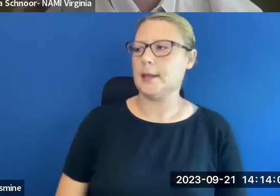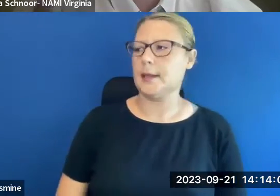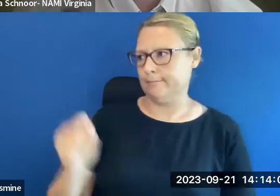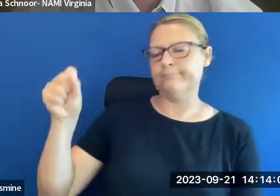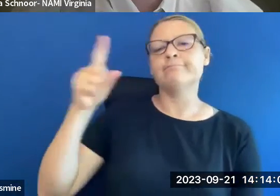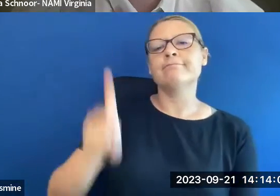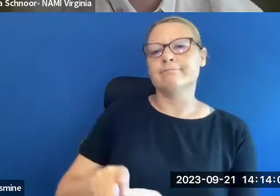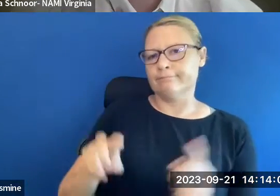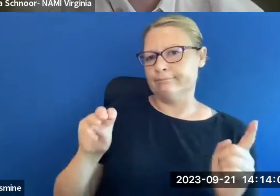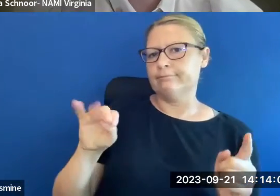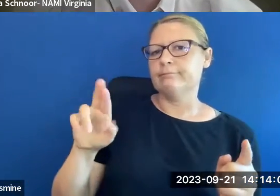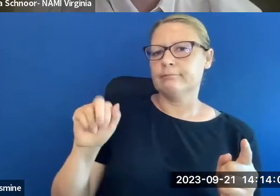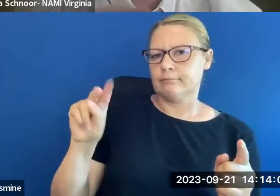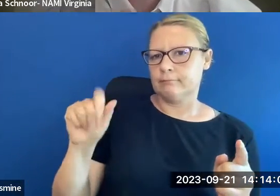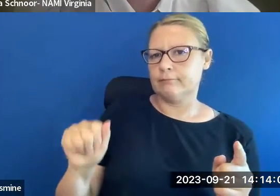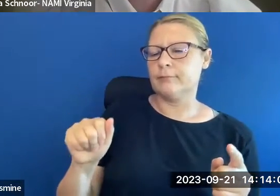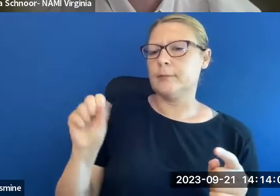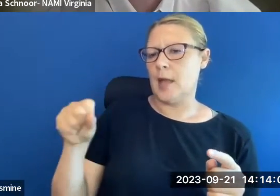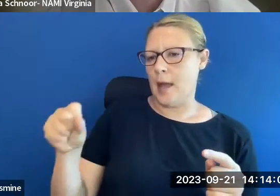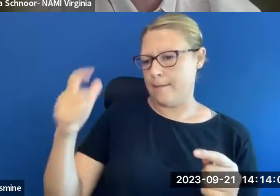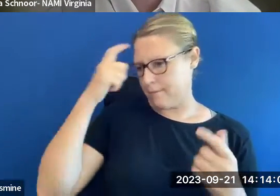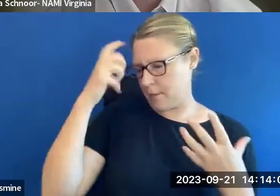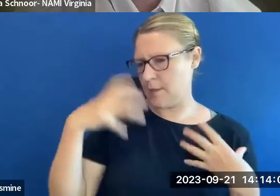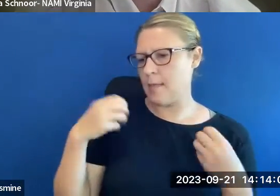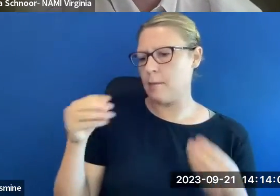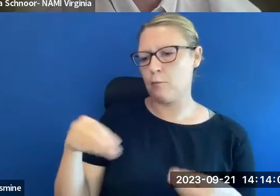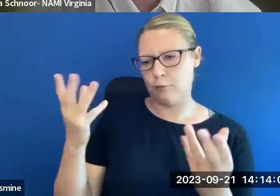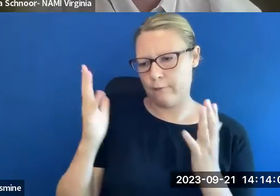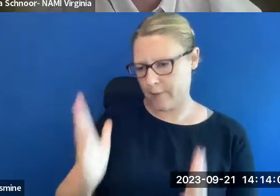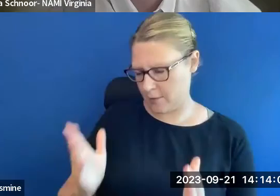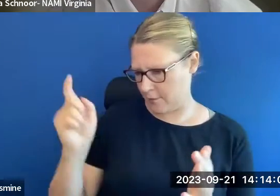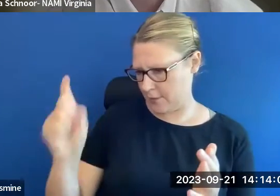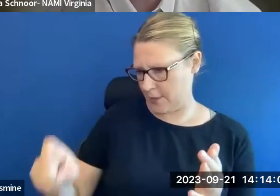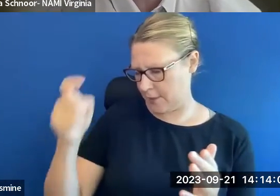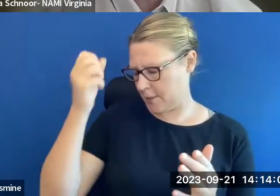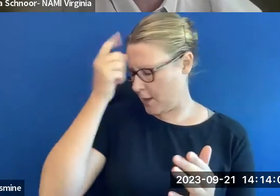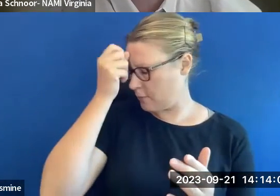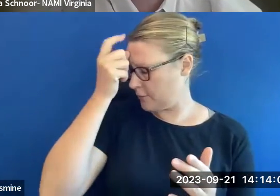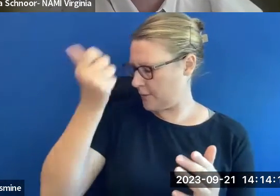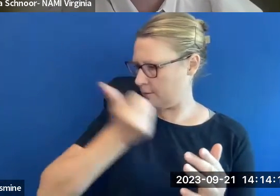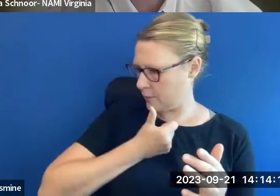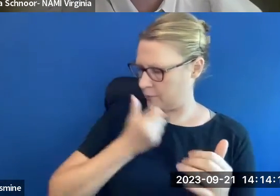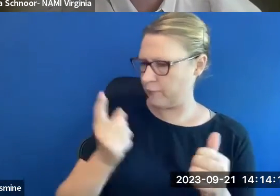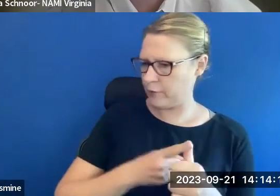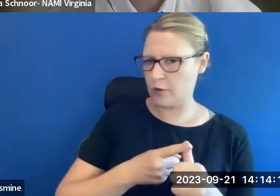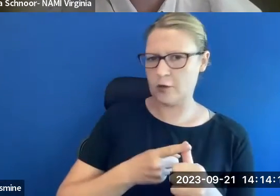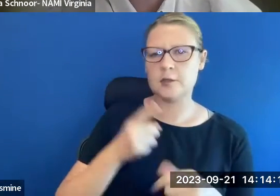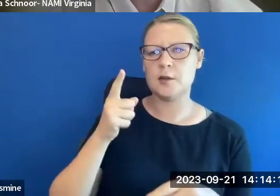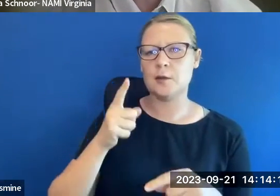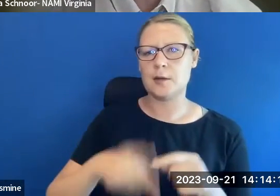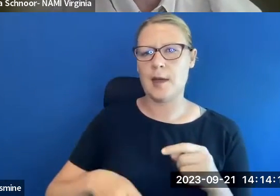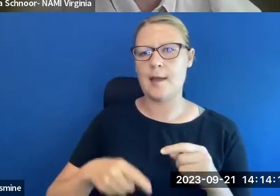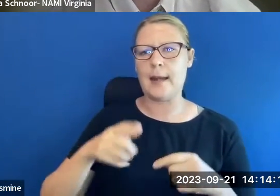providers understanding their own mental health, I completely agree. I always love the expression, you can't pour from an empty